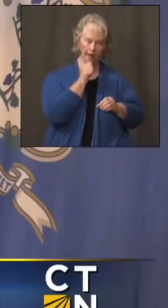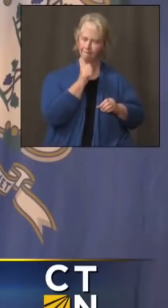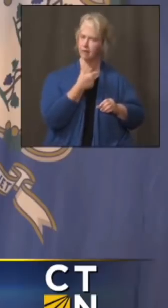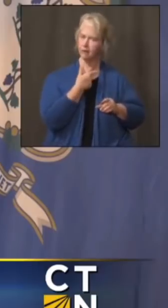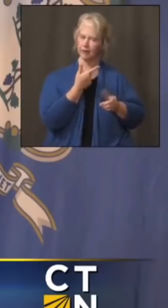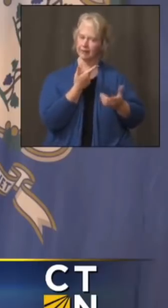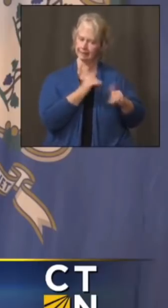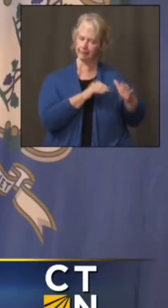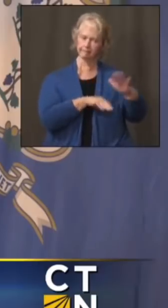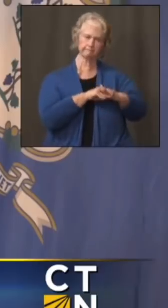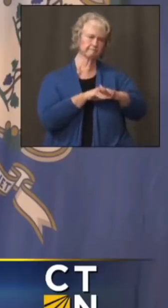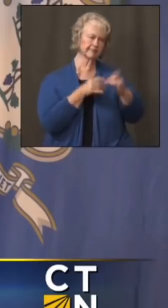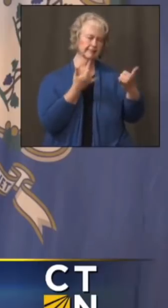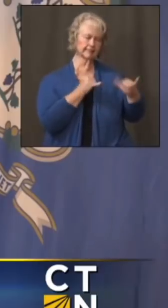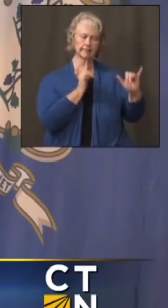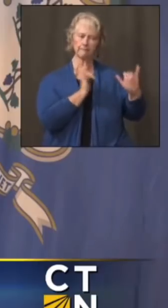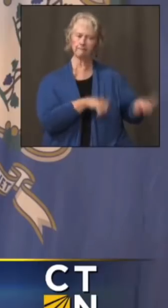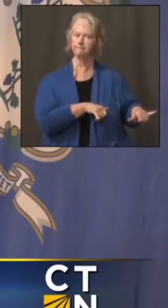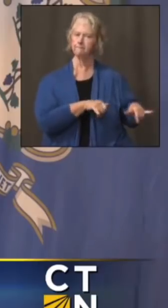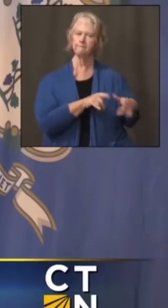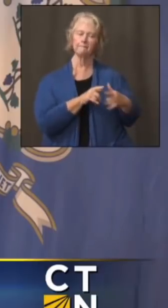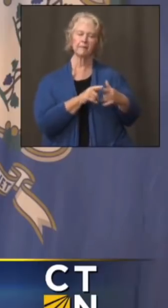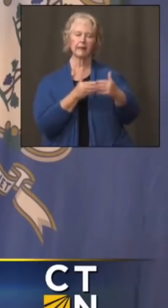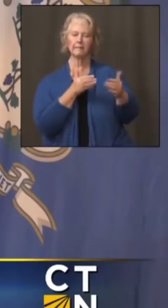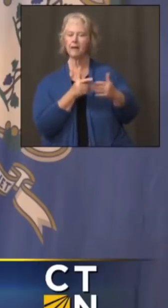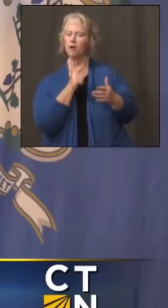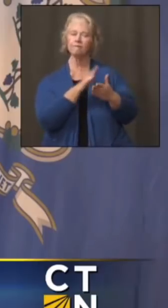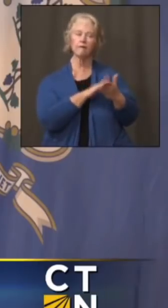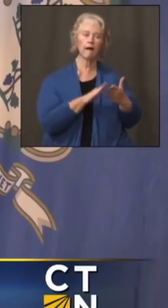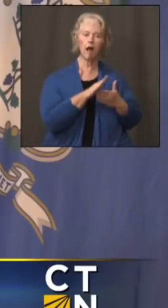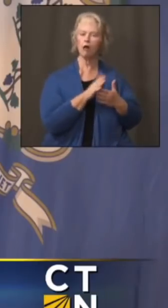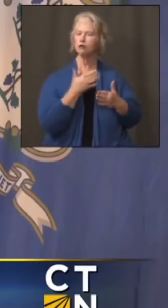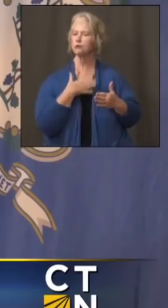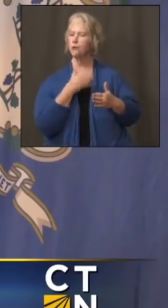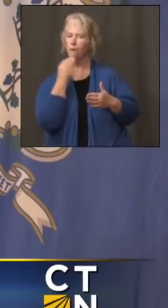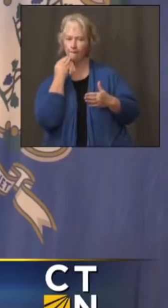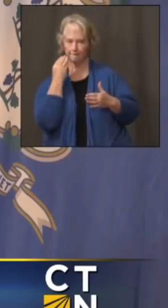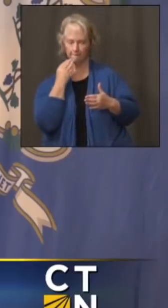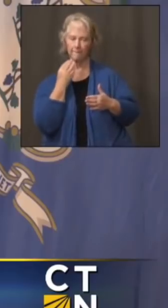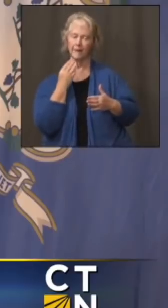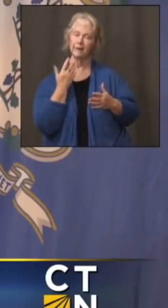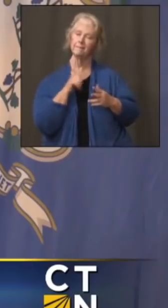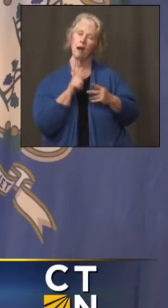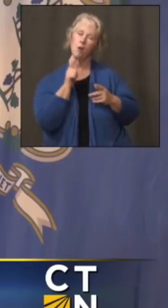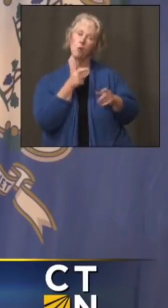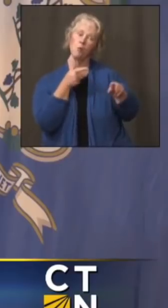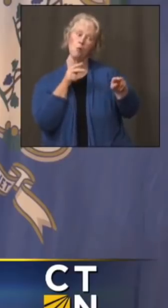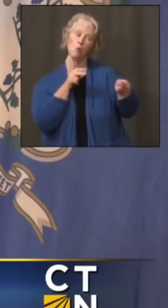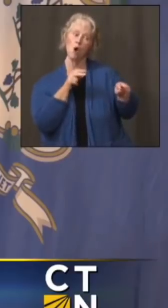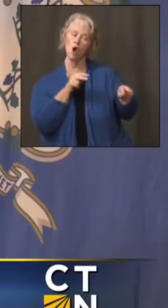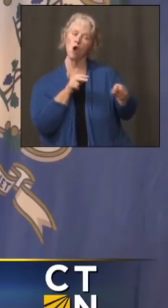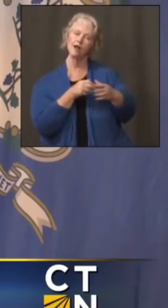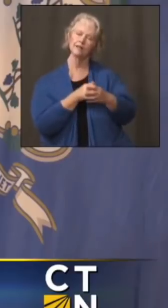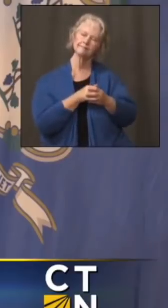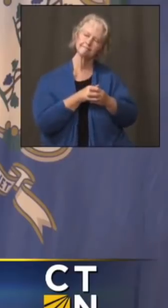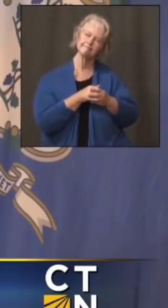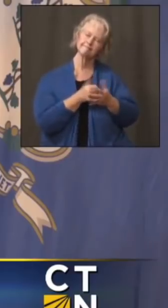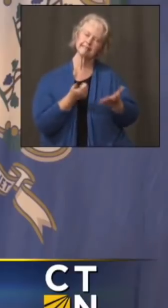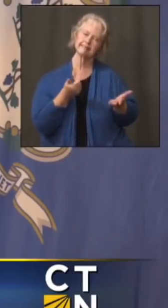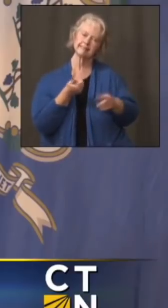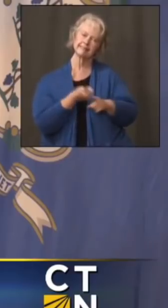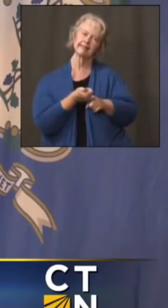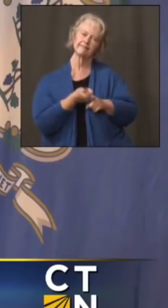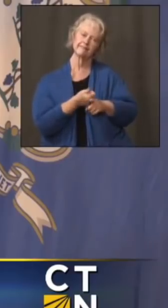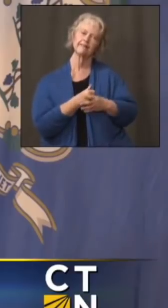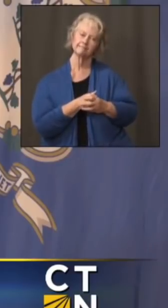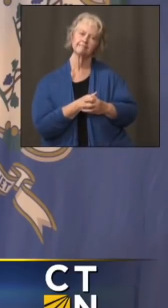that at college or be that at a private home. A lot of the policing is, sort of self-regulating, I